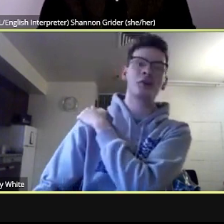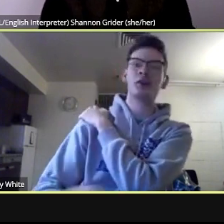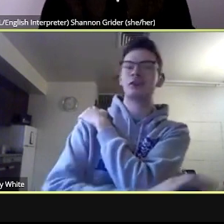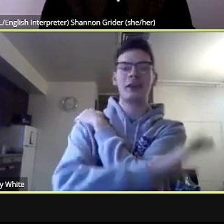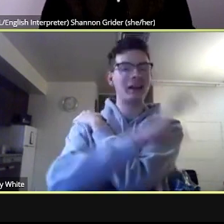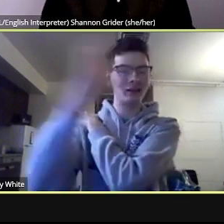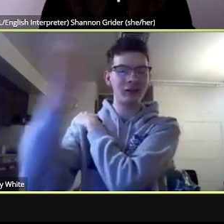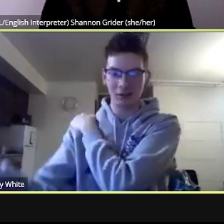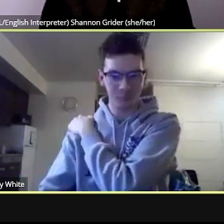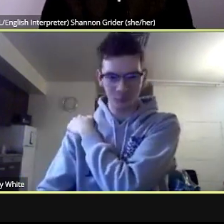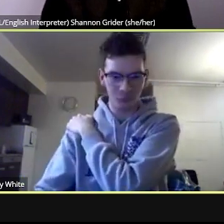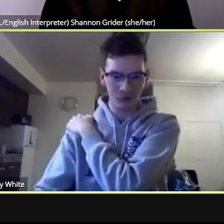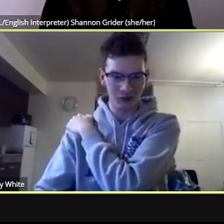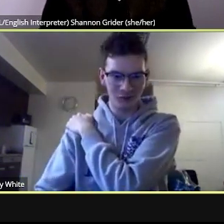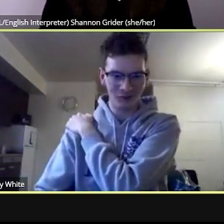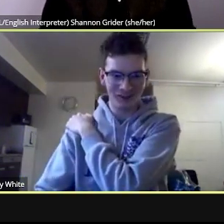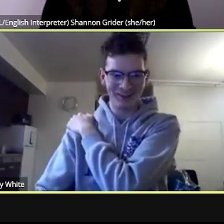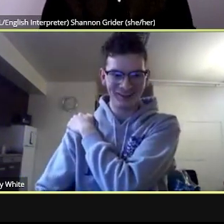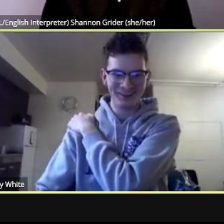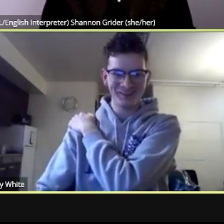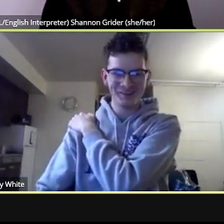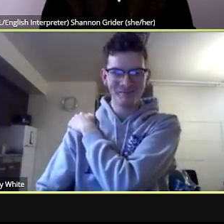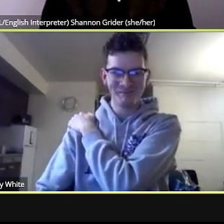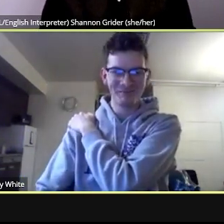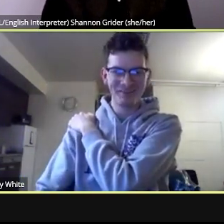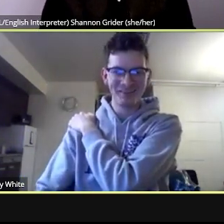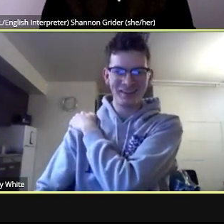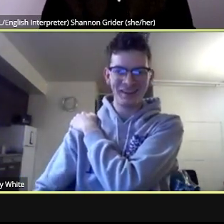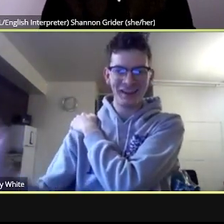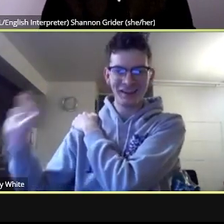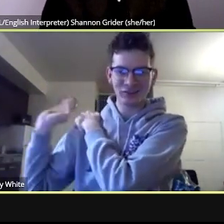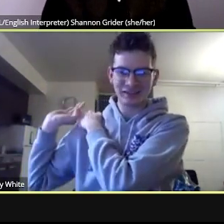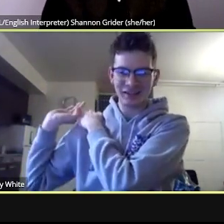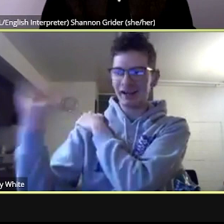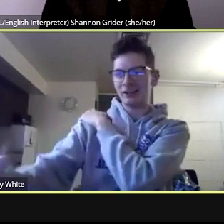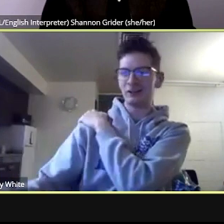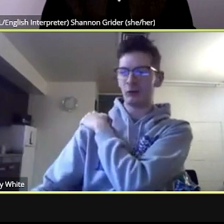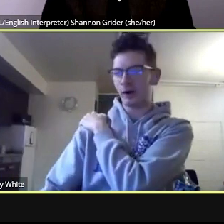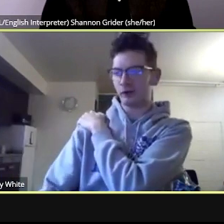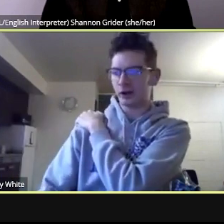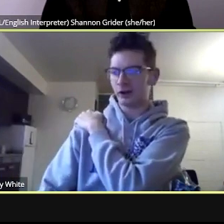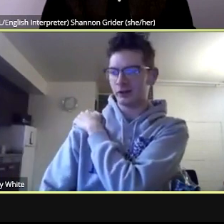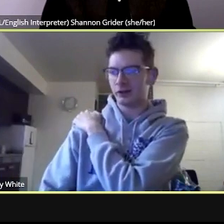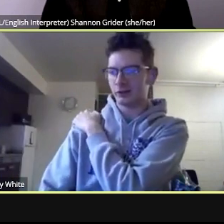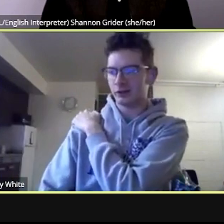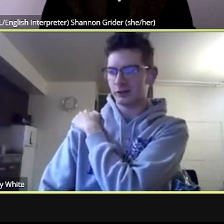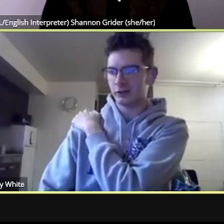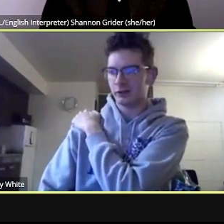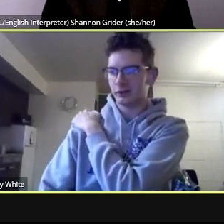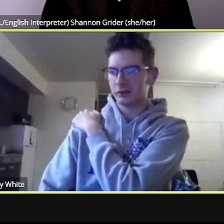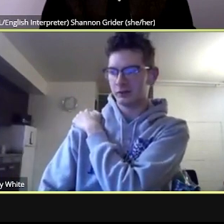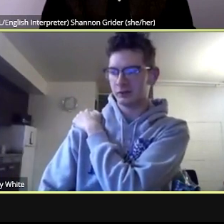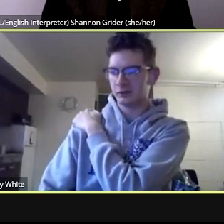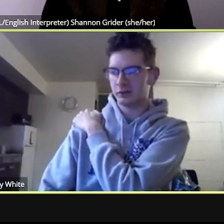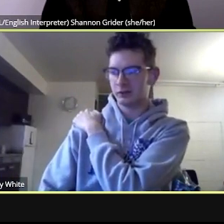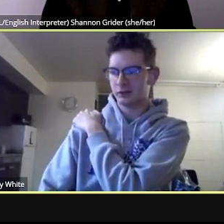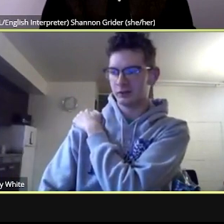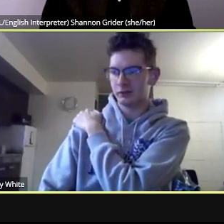curse words, anything before we go? Like just anything to throw out there.